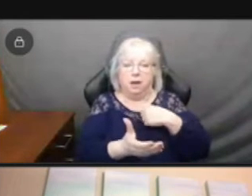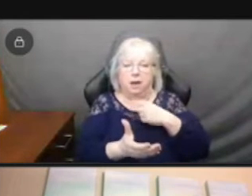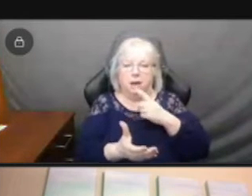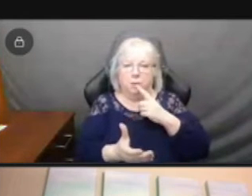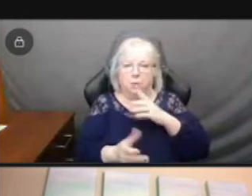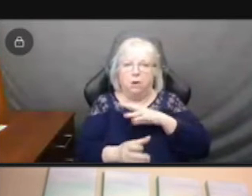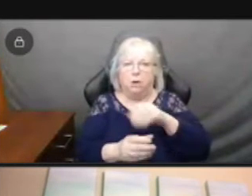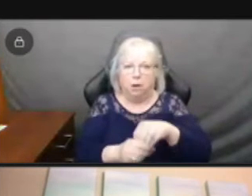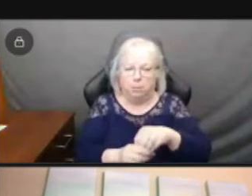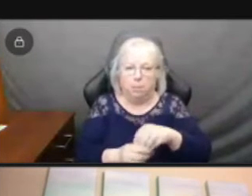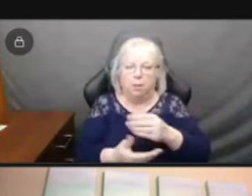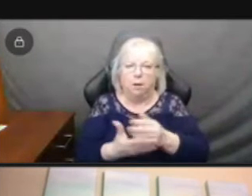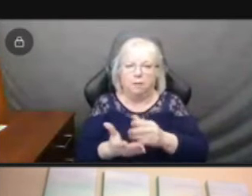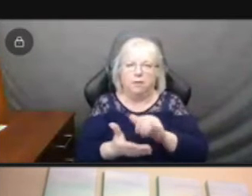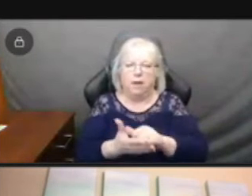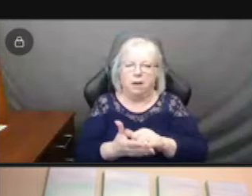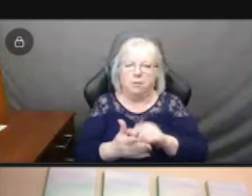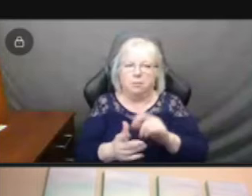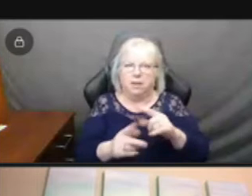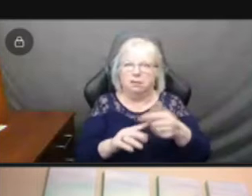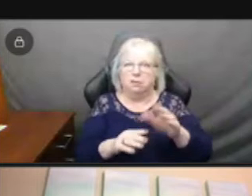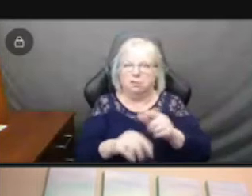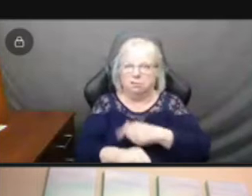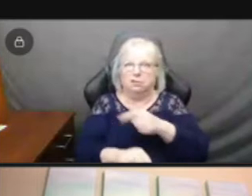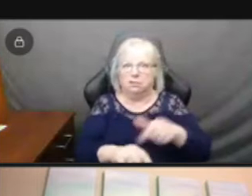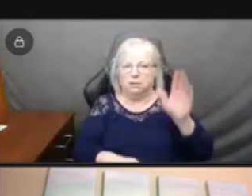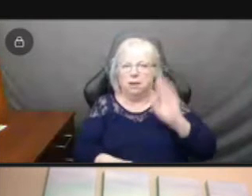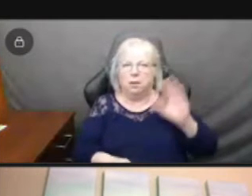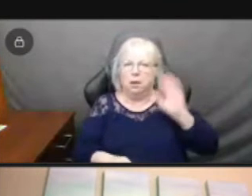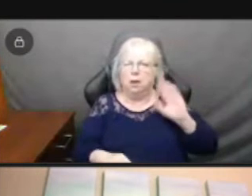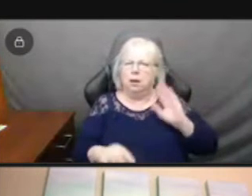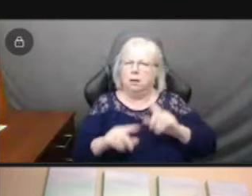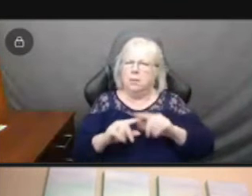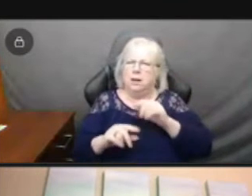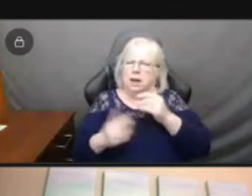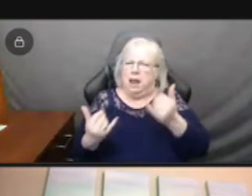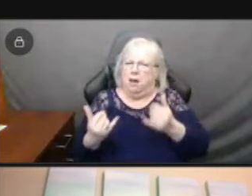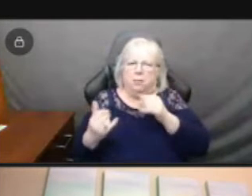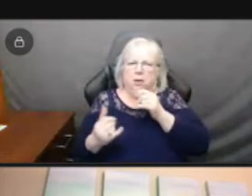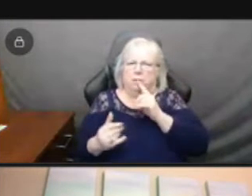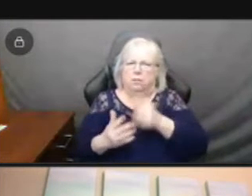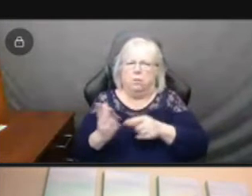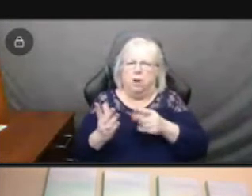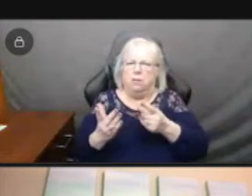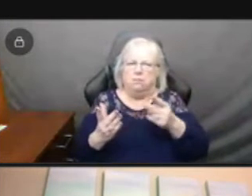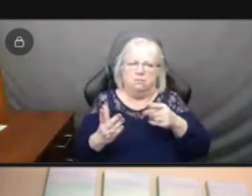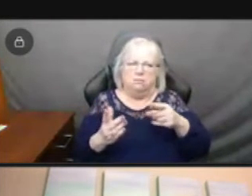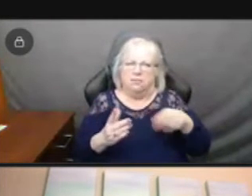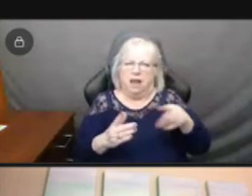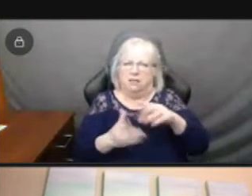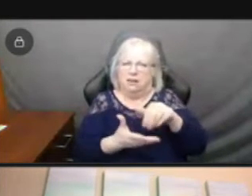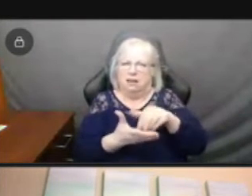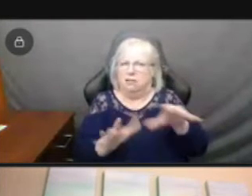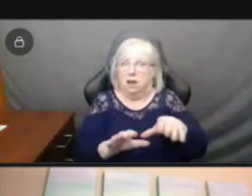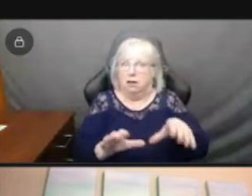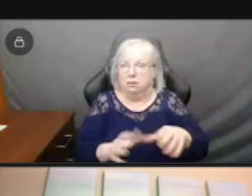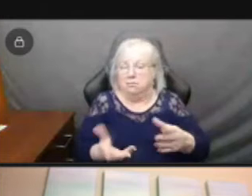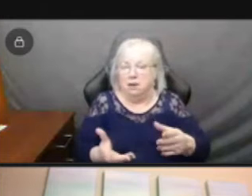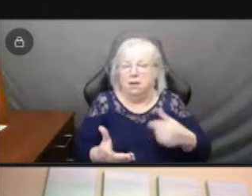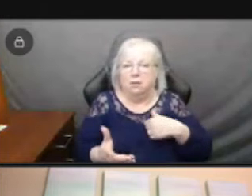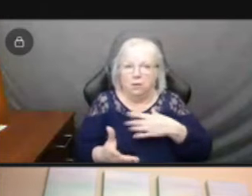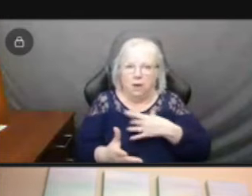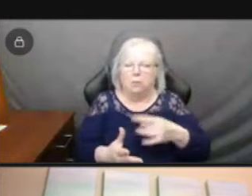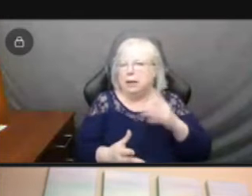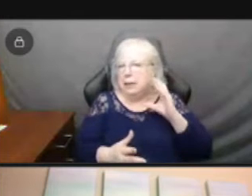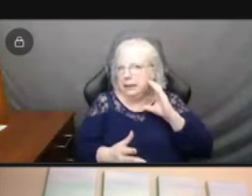it. Dude, it's been a while back. I'm not sure what it does now. So I would like to hear